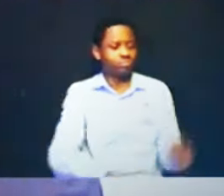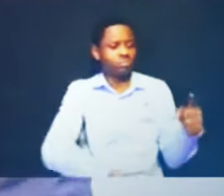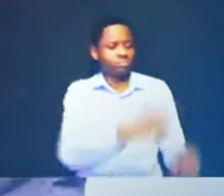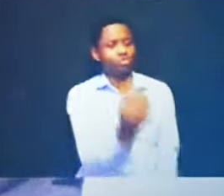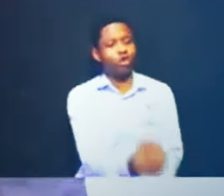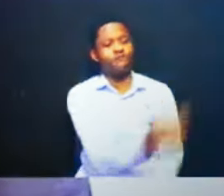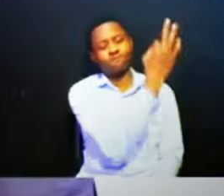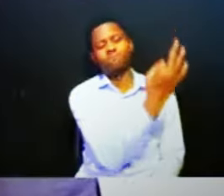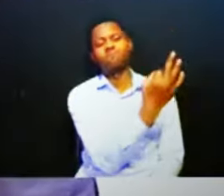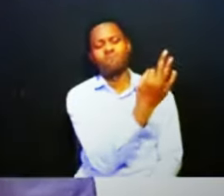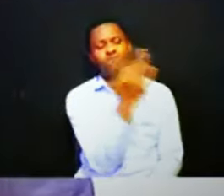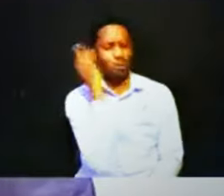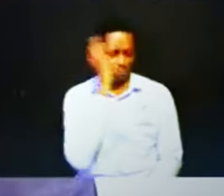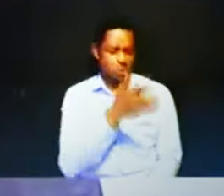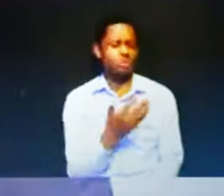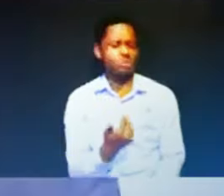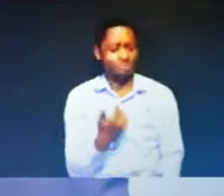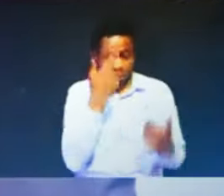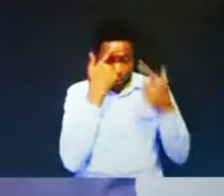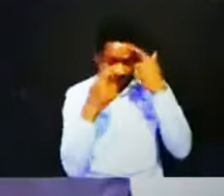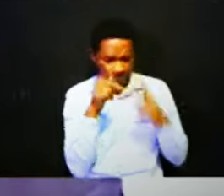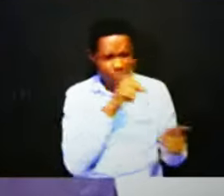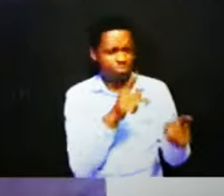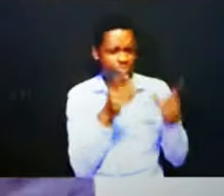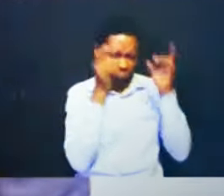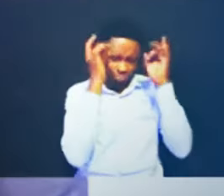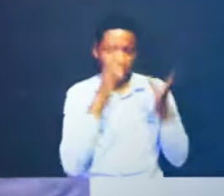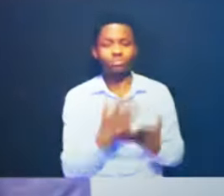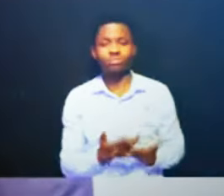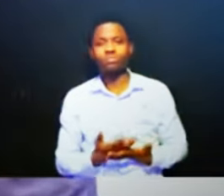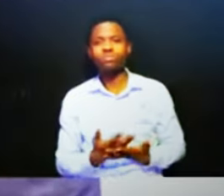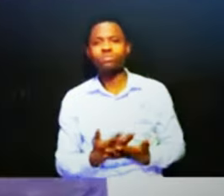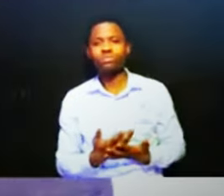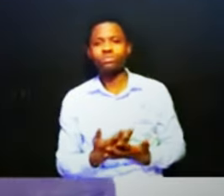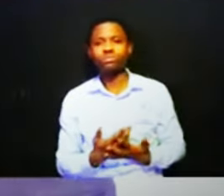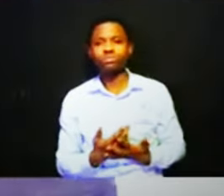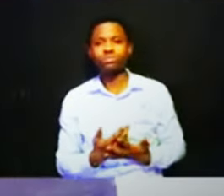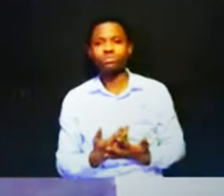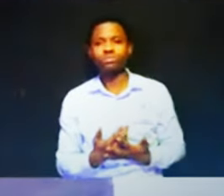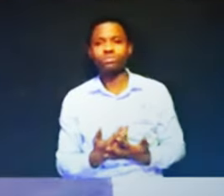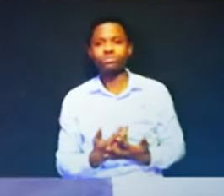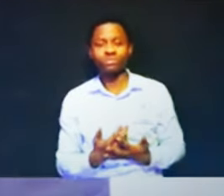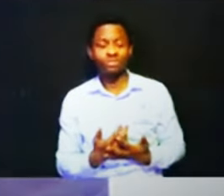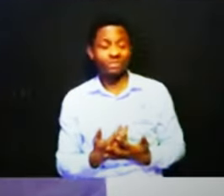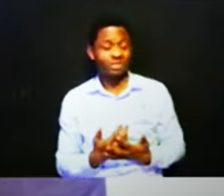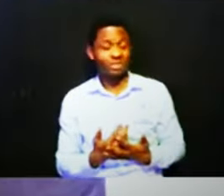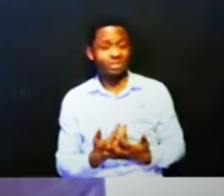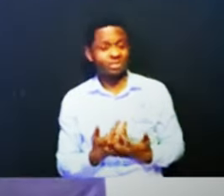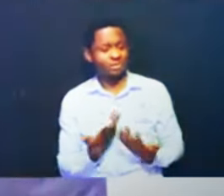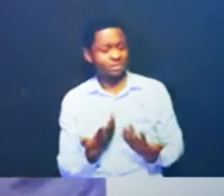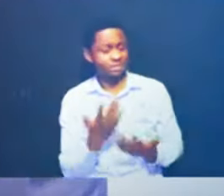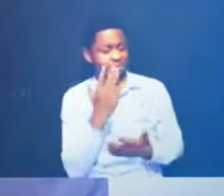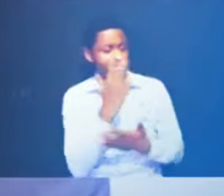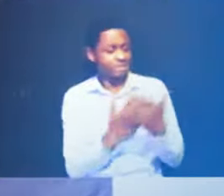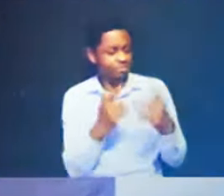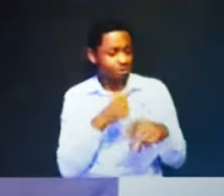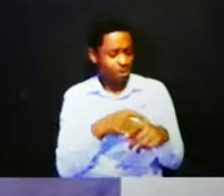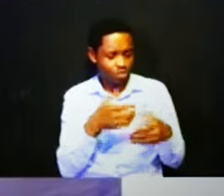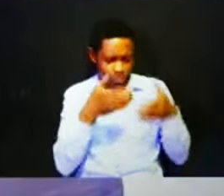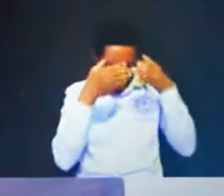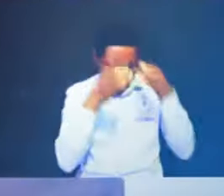ni mesanse why e bribia odwin se atoni sintidia. In extreme cases, they can cause calamity to befall